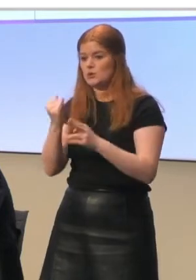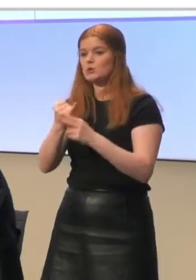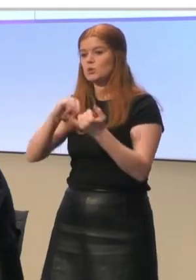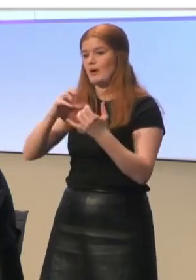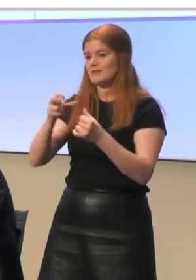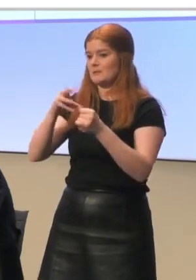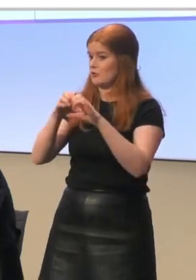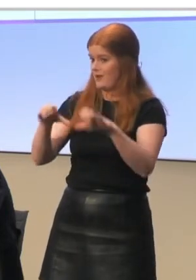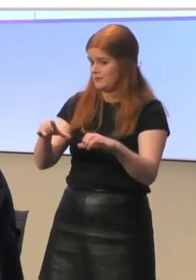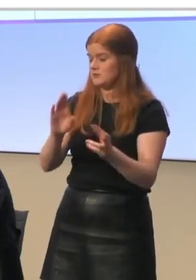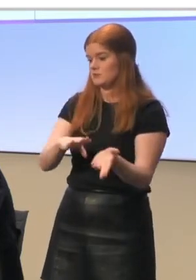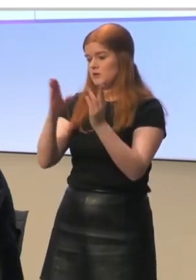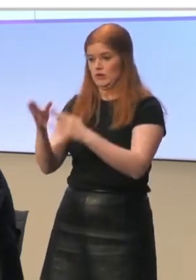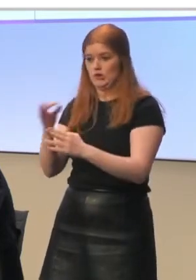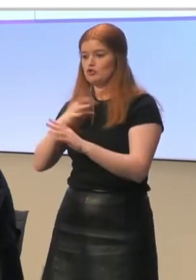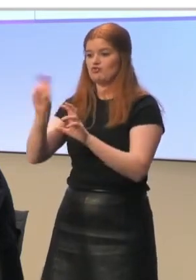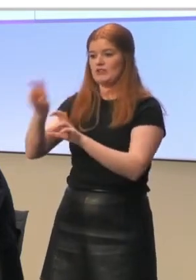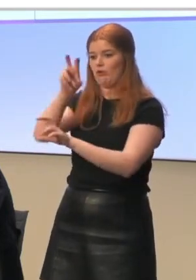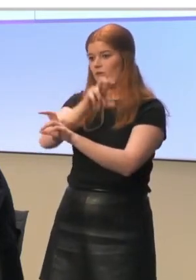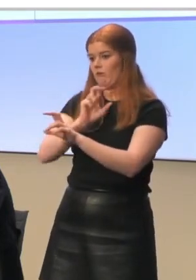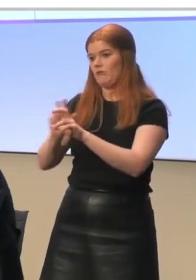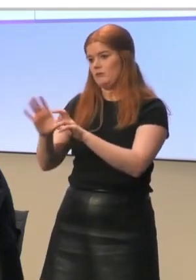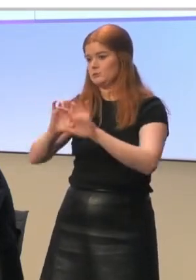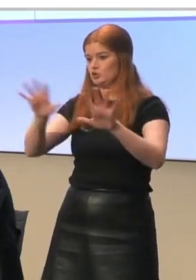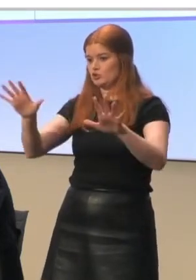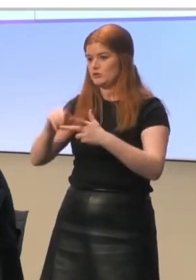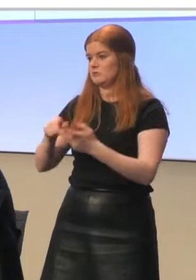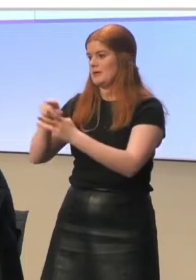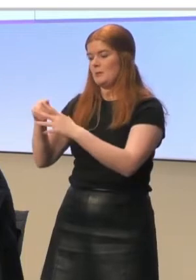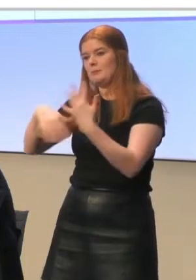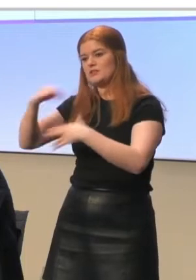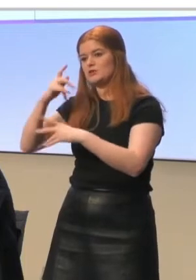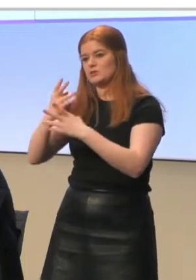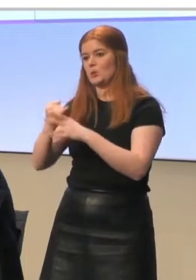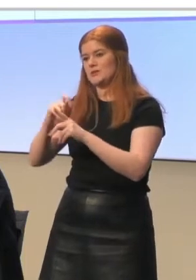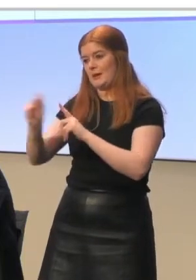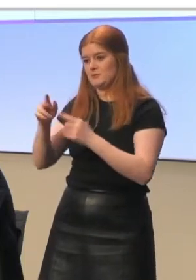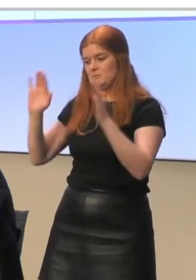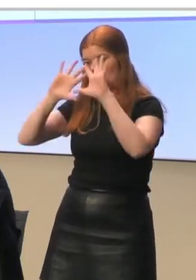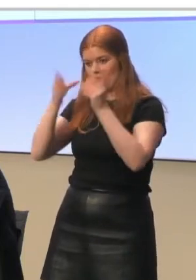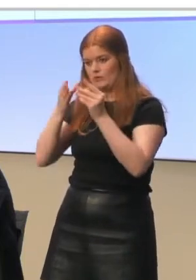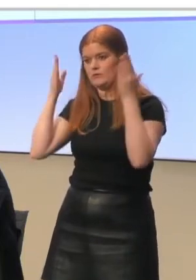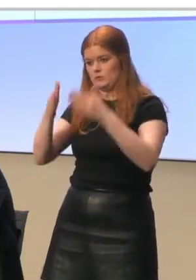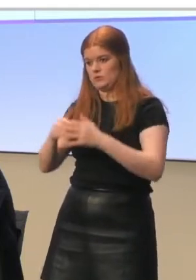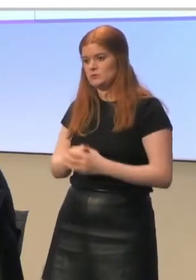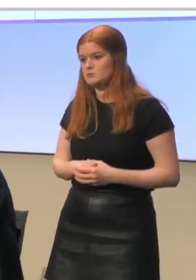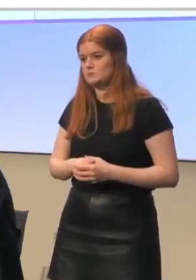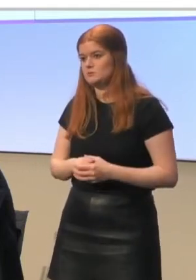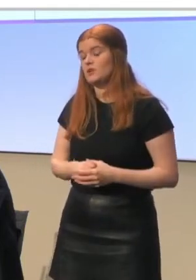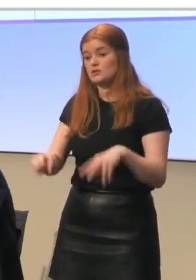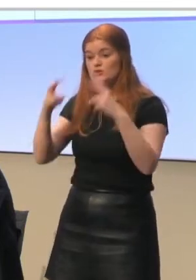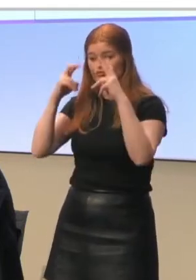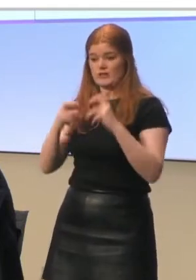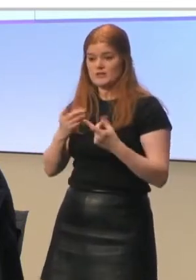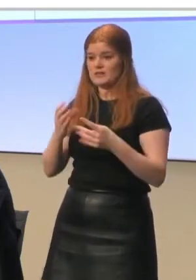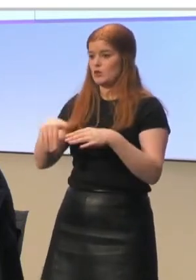special classes, a good regional distribution, a good mix of school types was the main focus. So the study ended up